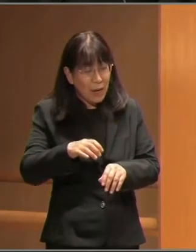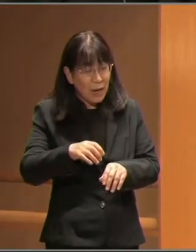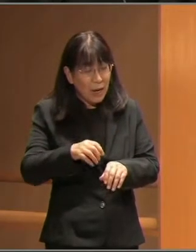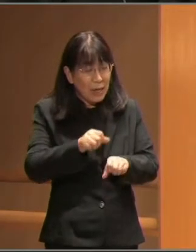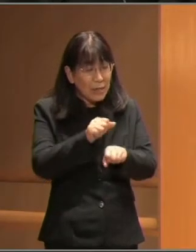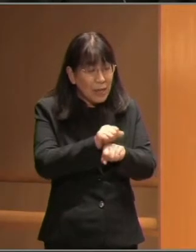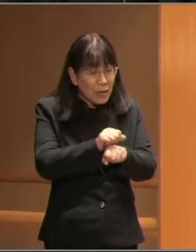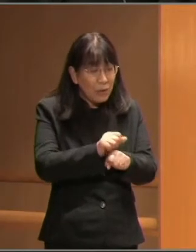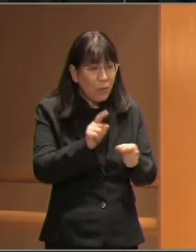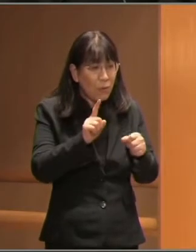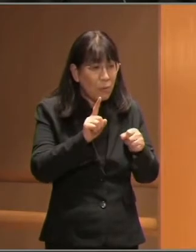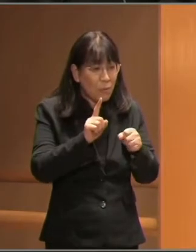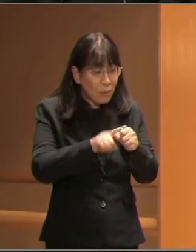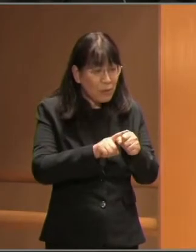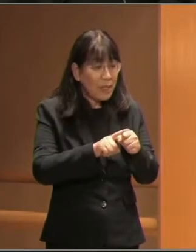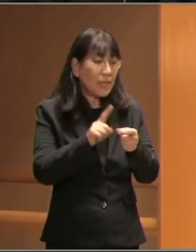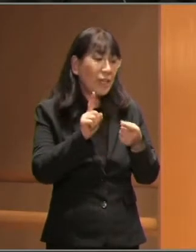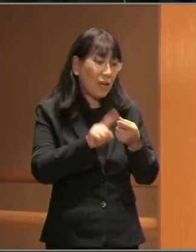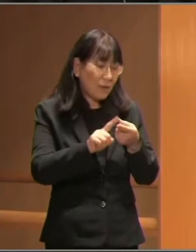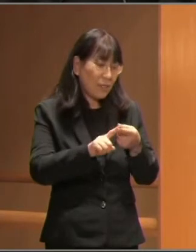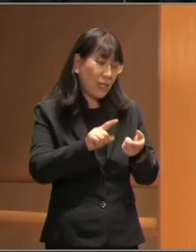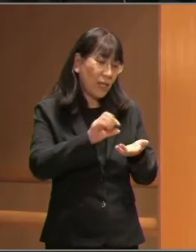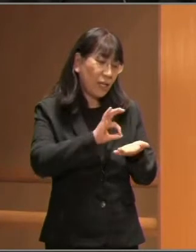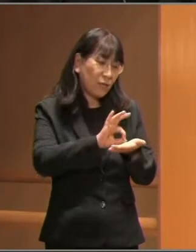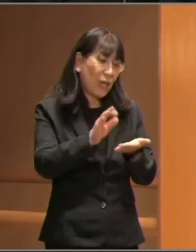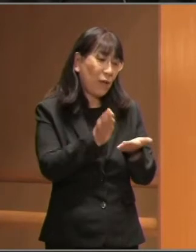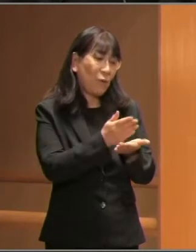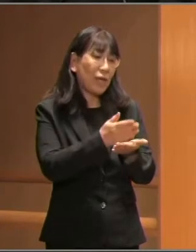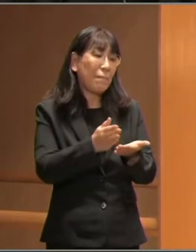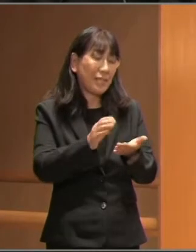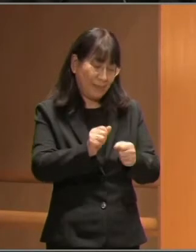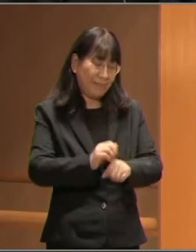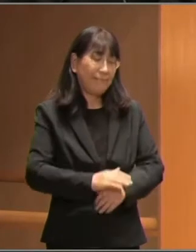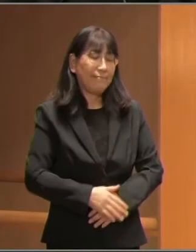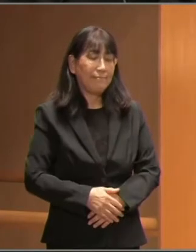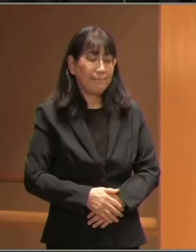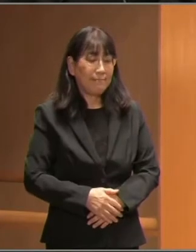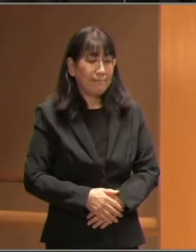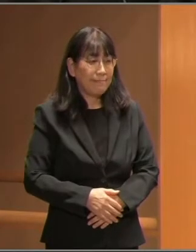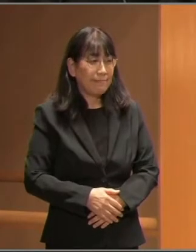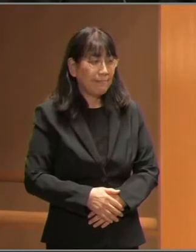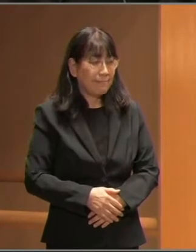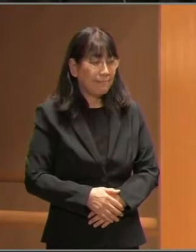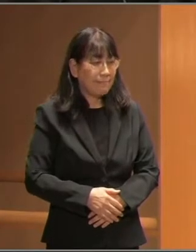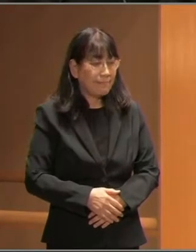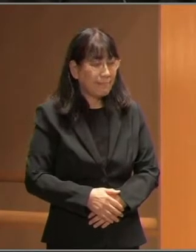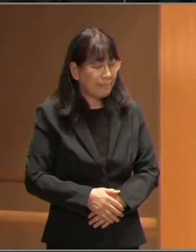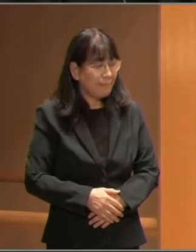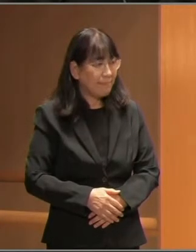Musa, various ingredients, natural ingredients are used for different purpose of paper.